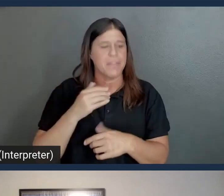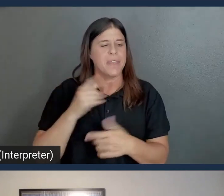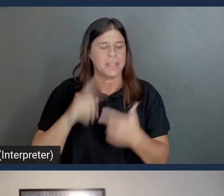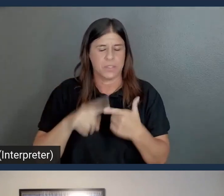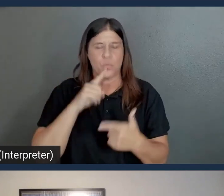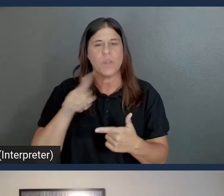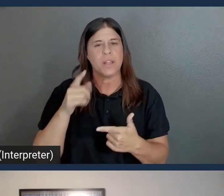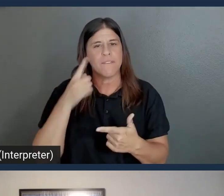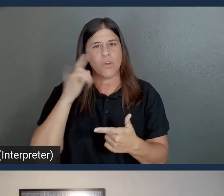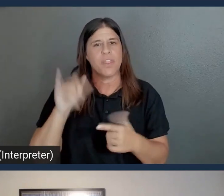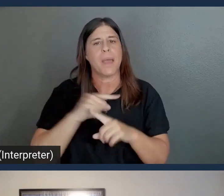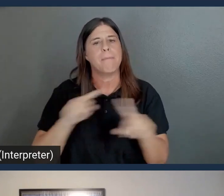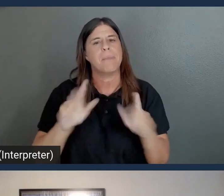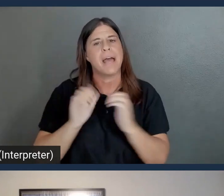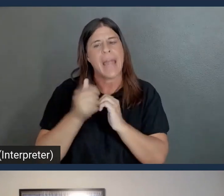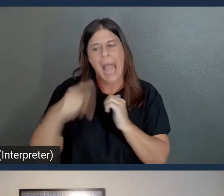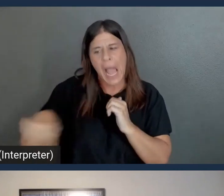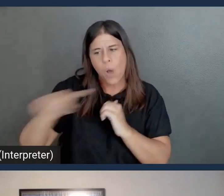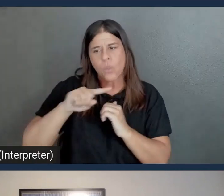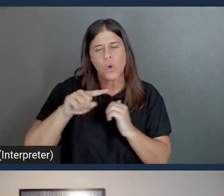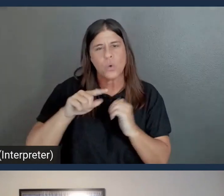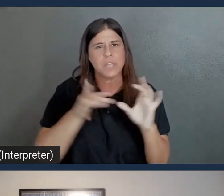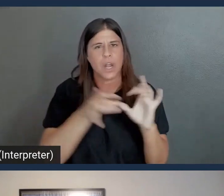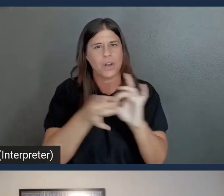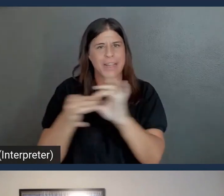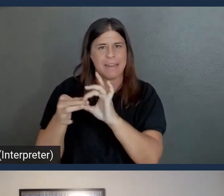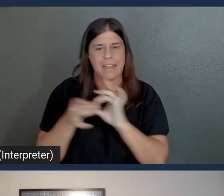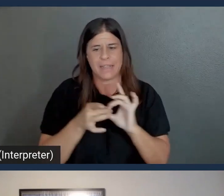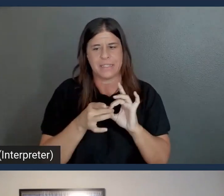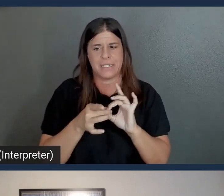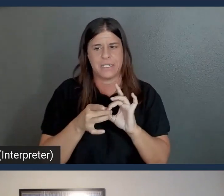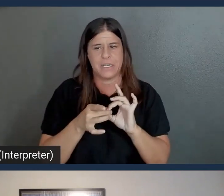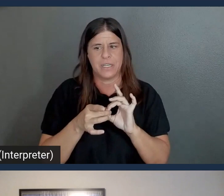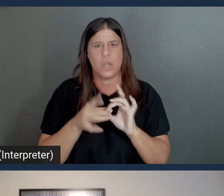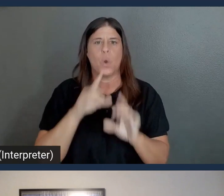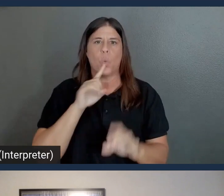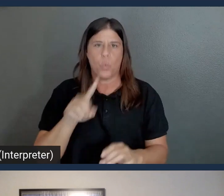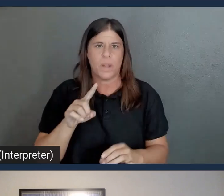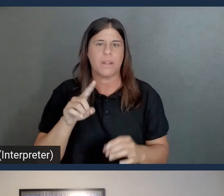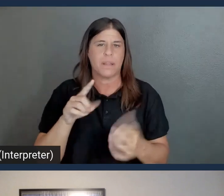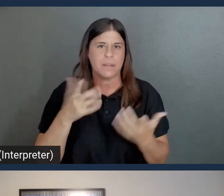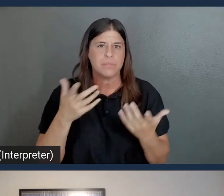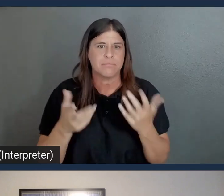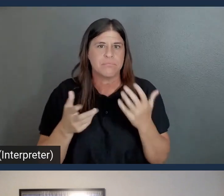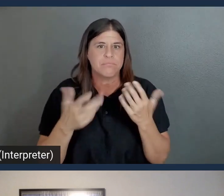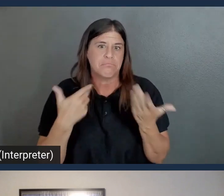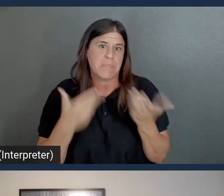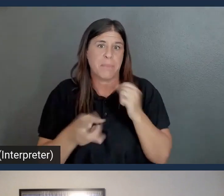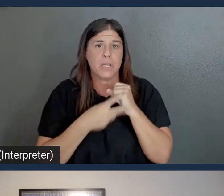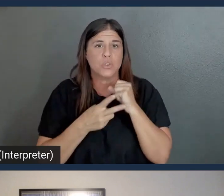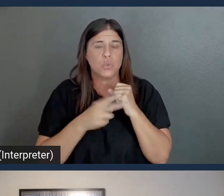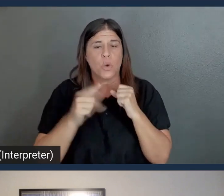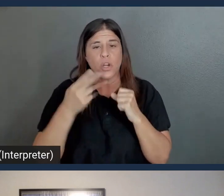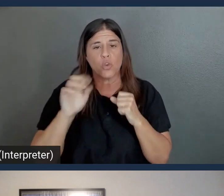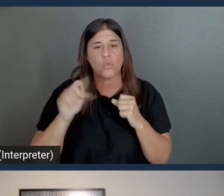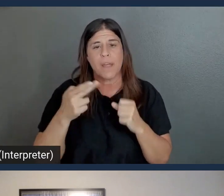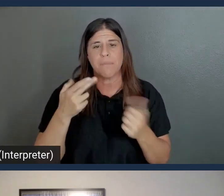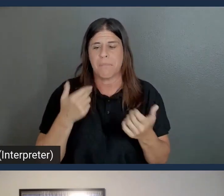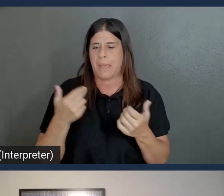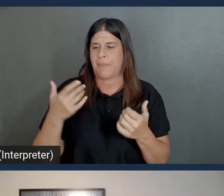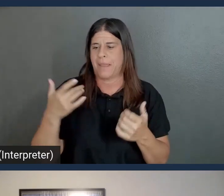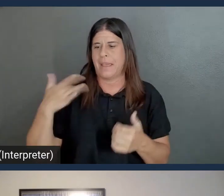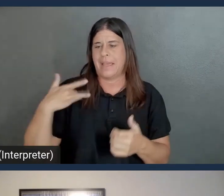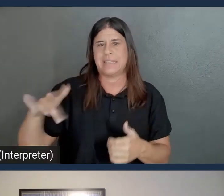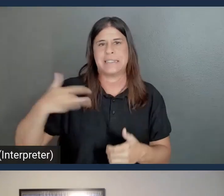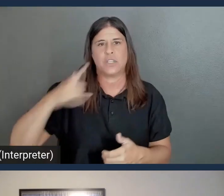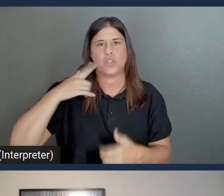But how those sensors are connected is something that really excels to be stored in a graph. The fact maybe it's sensors in an engine, and you want to know that